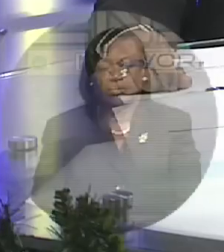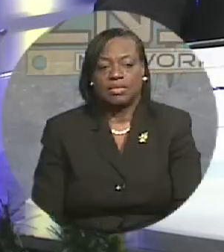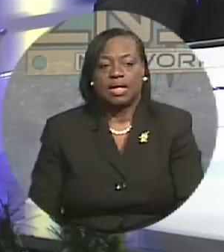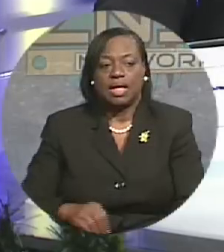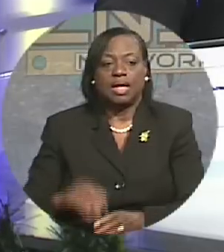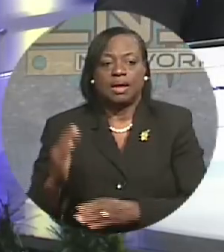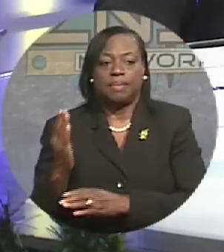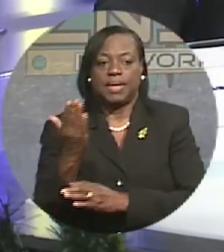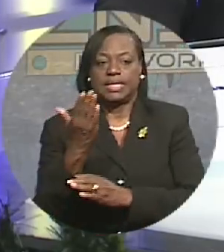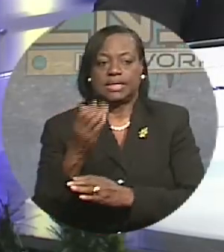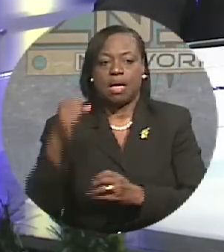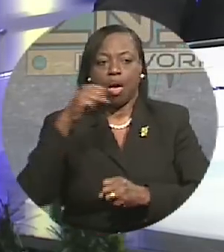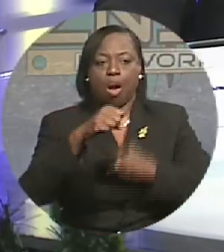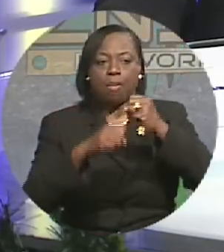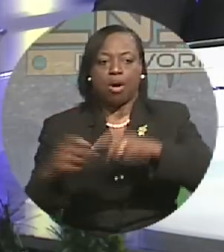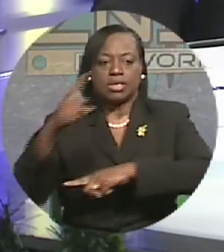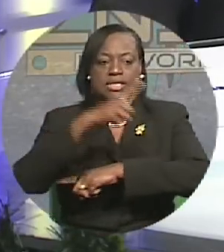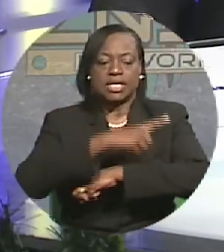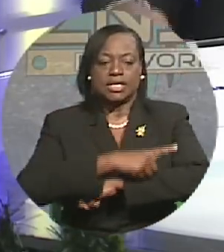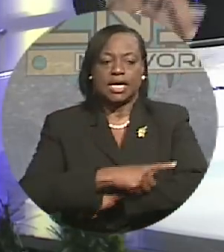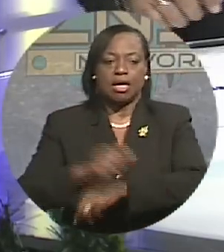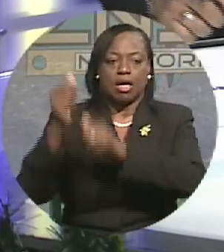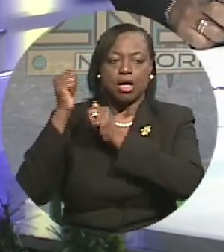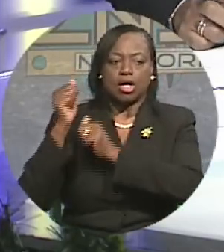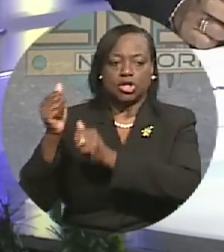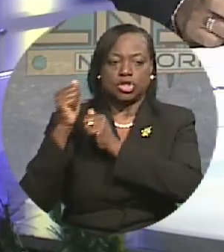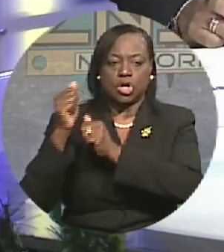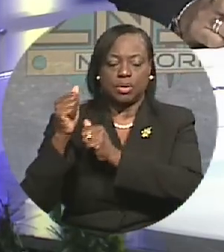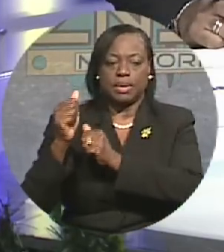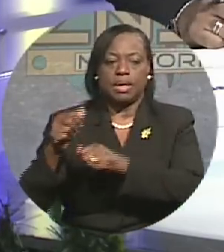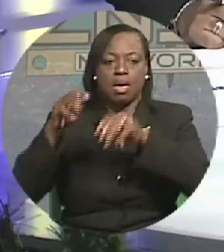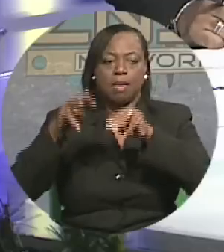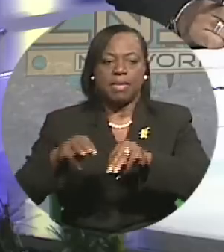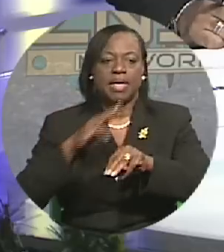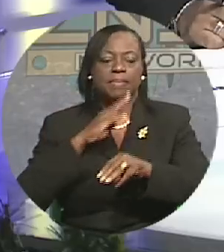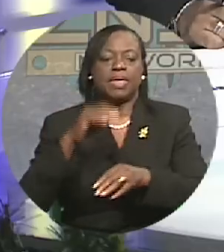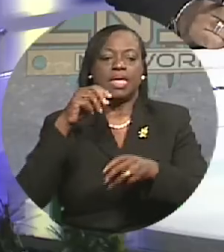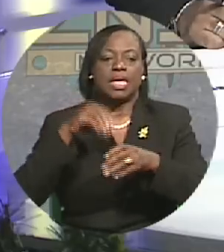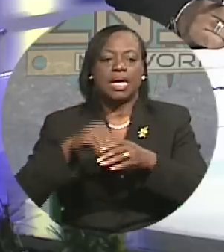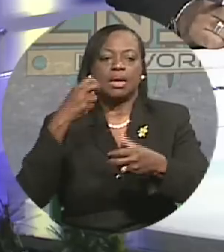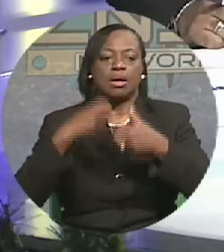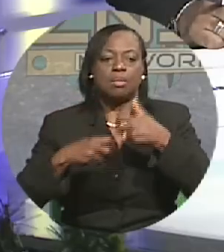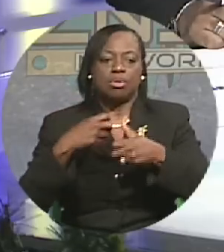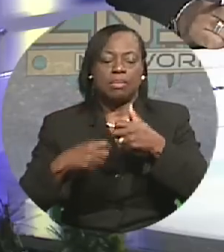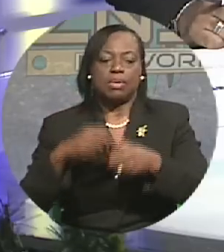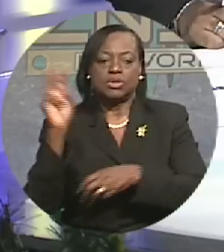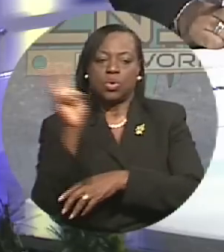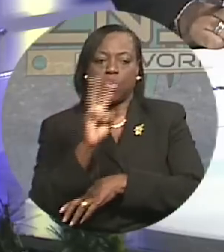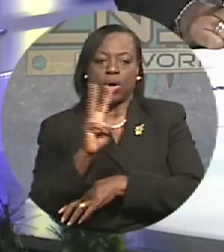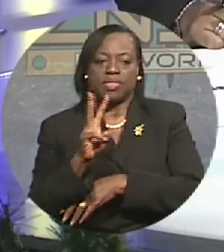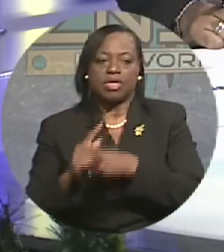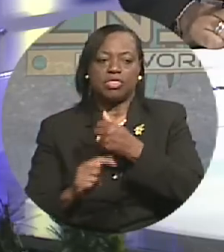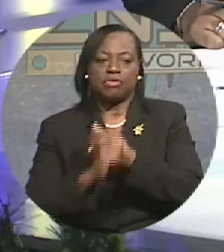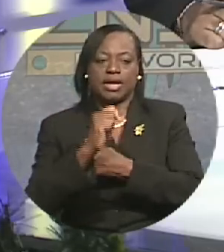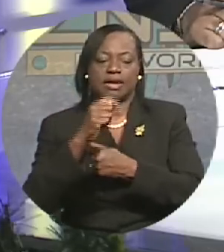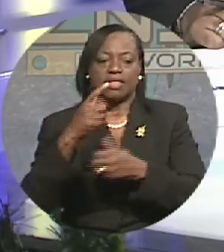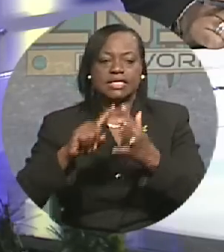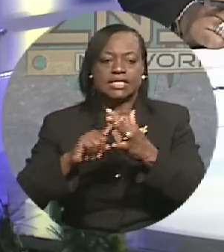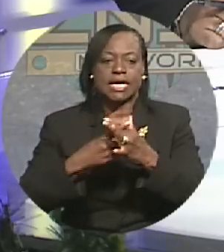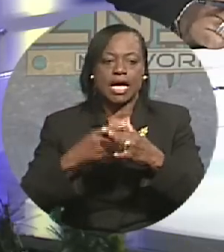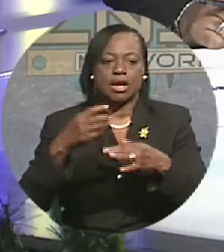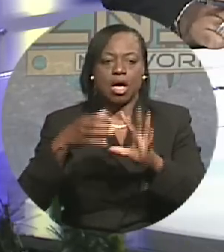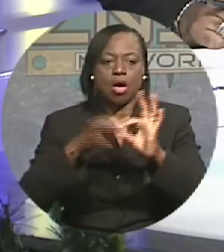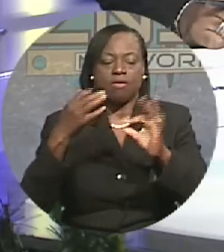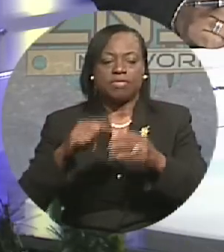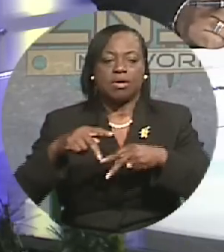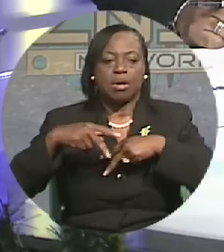It appears that the Boxing Day Junkanoo parade may be in jeopardy as weather conditions threaten the start of the parade. Janae Noel Ferguson tells